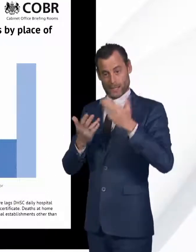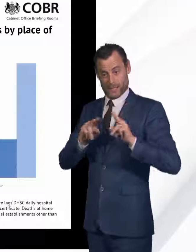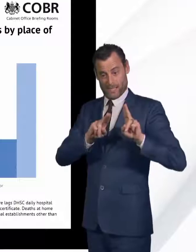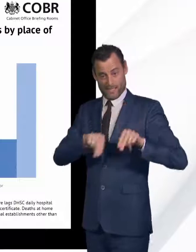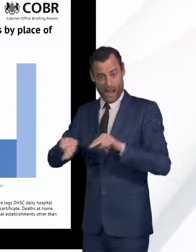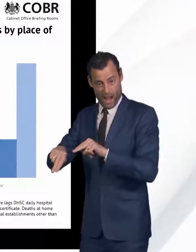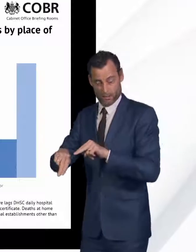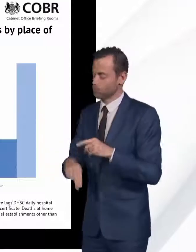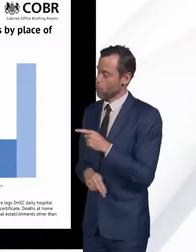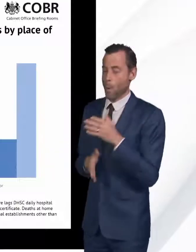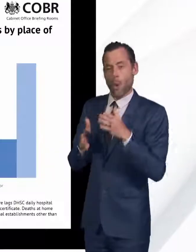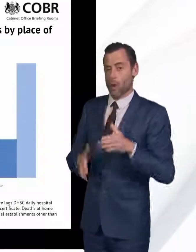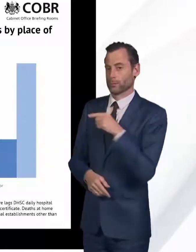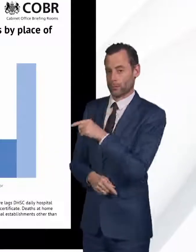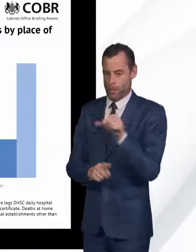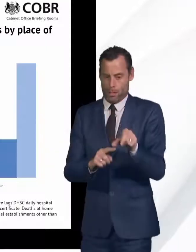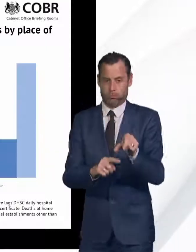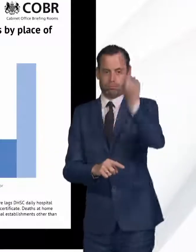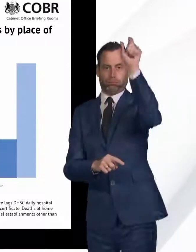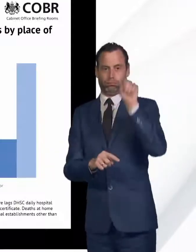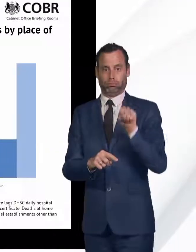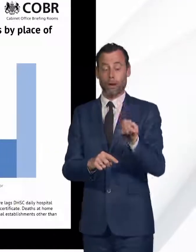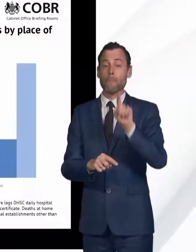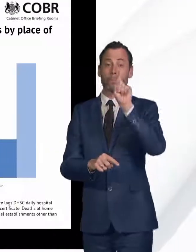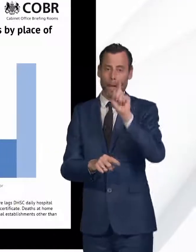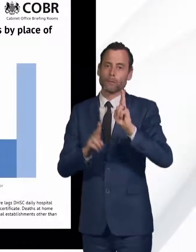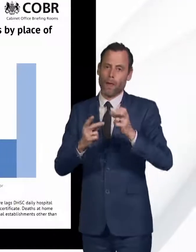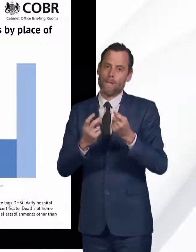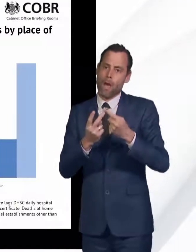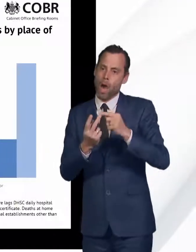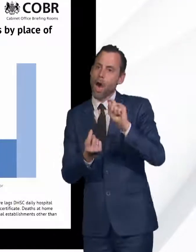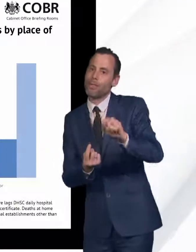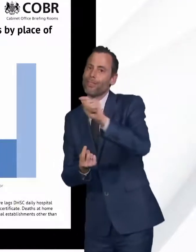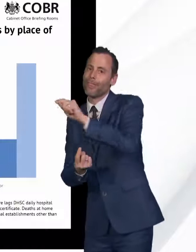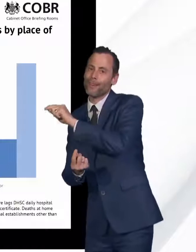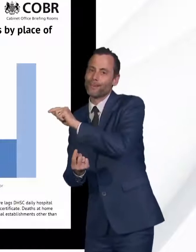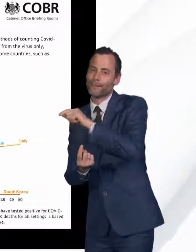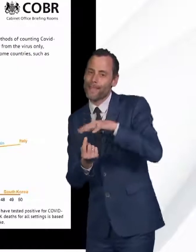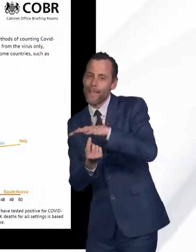only location in which such deaths are seen. Next slide, please.